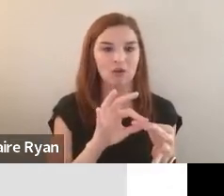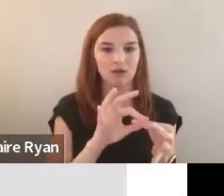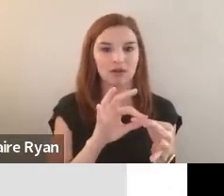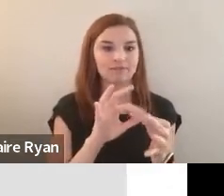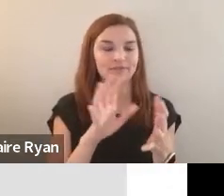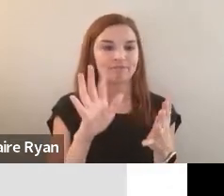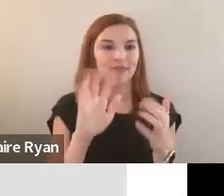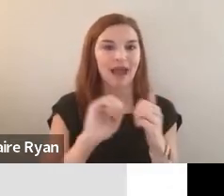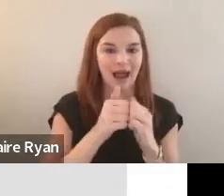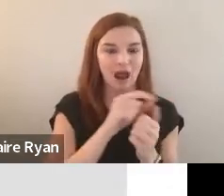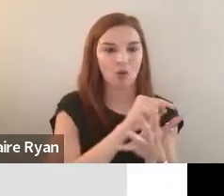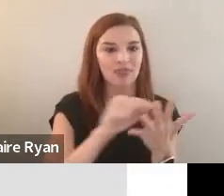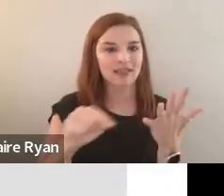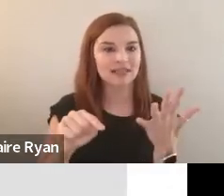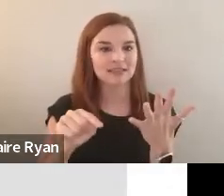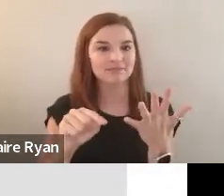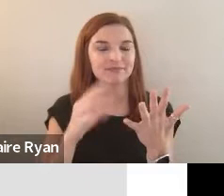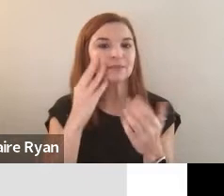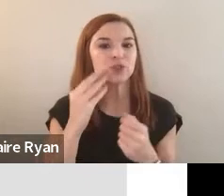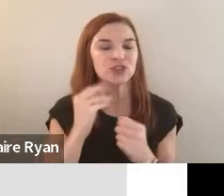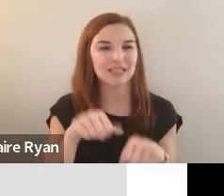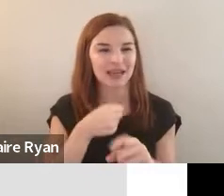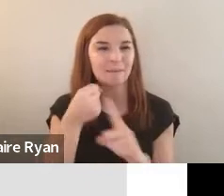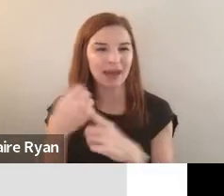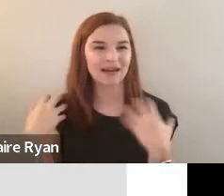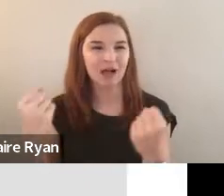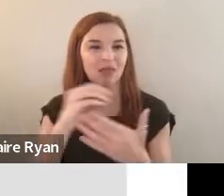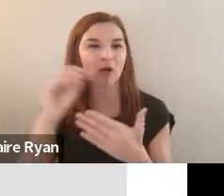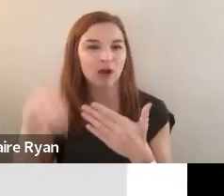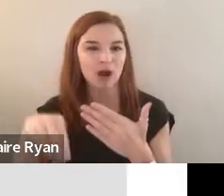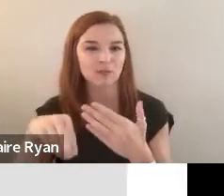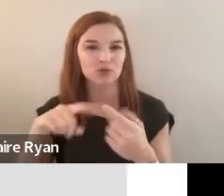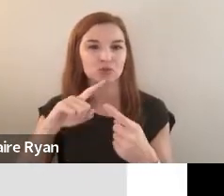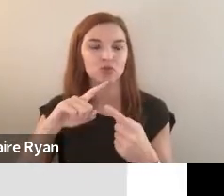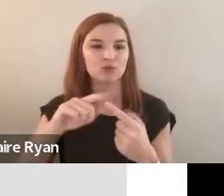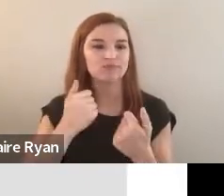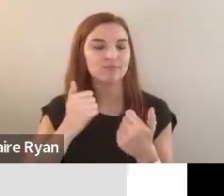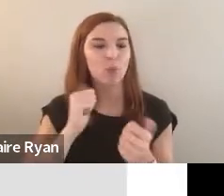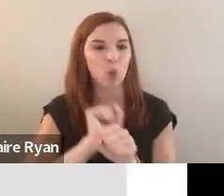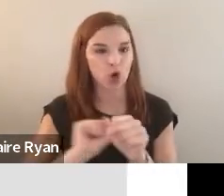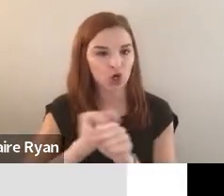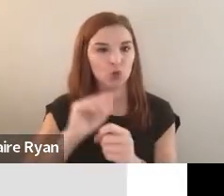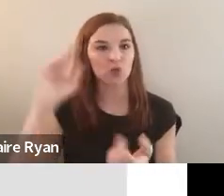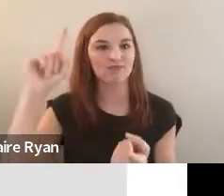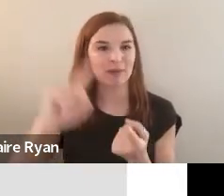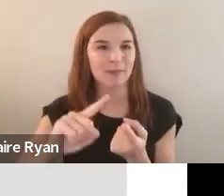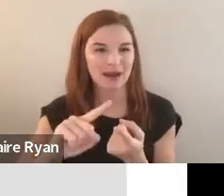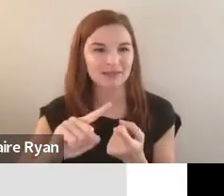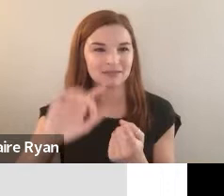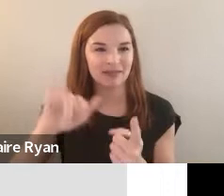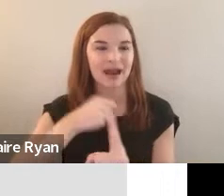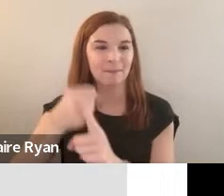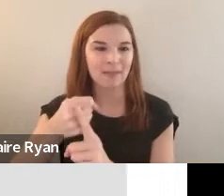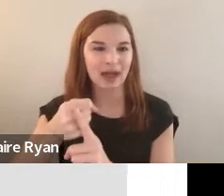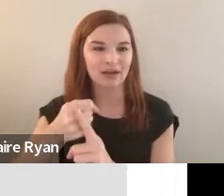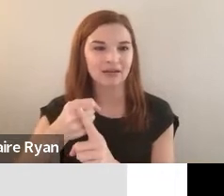so we share that information with them about how these particular experiences can then impact health outcomes